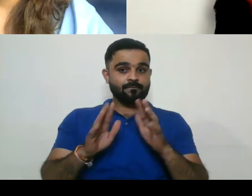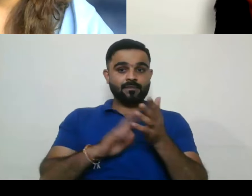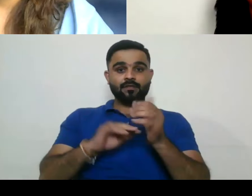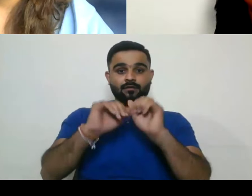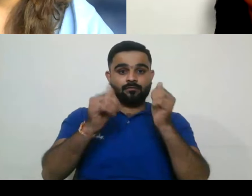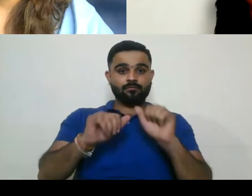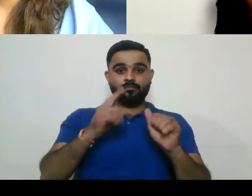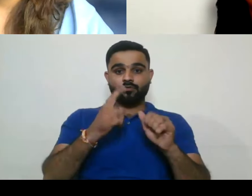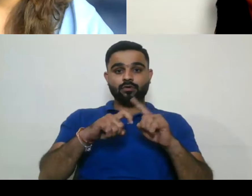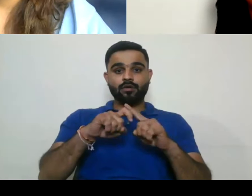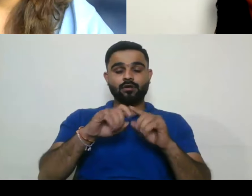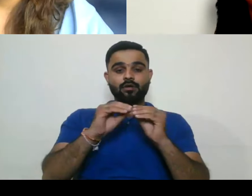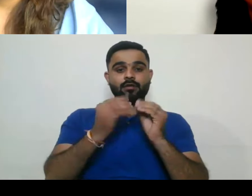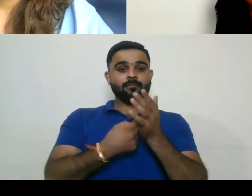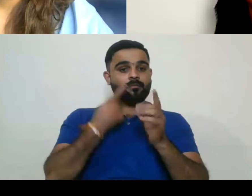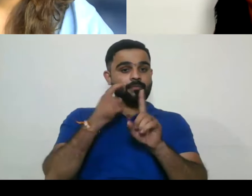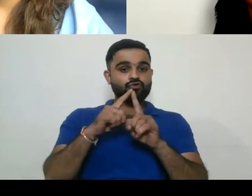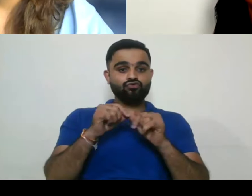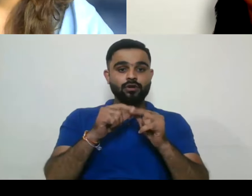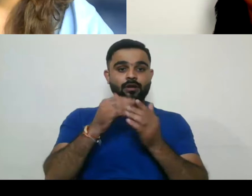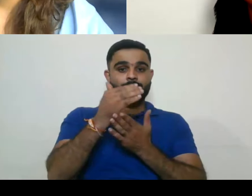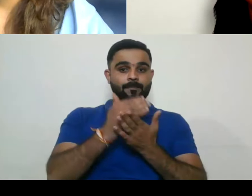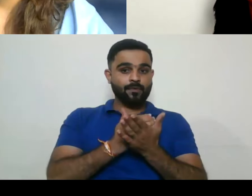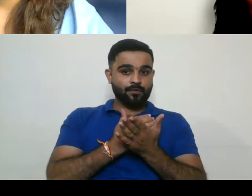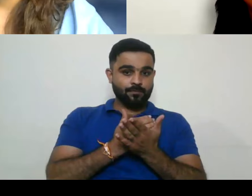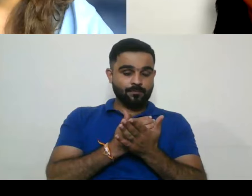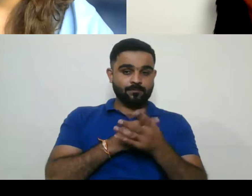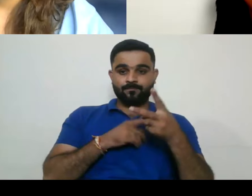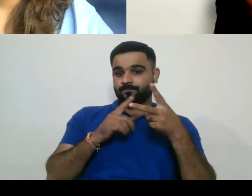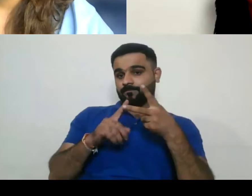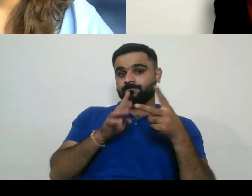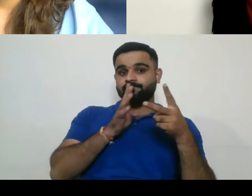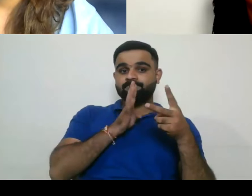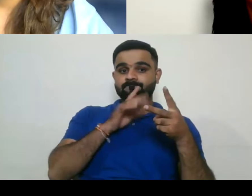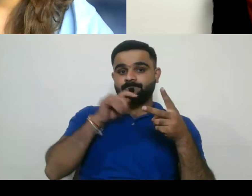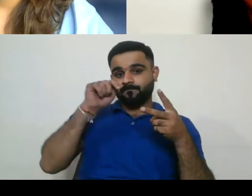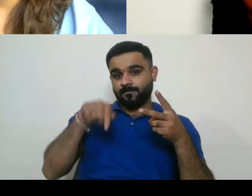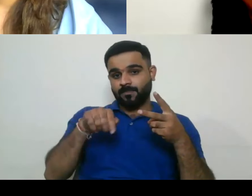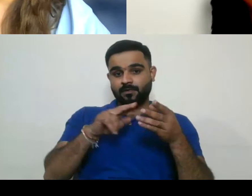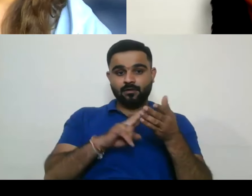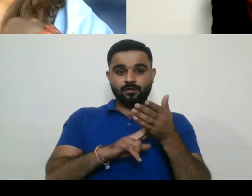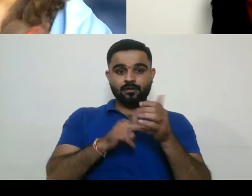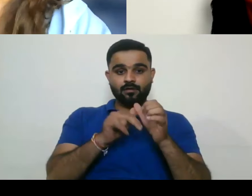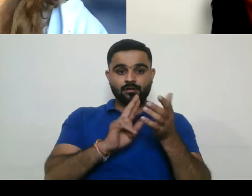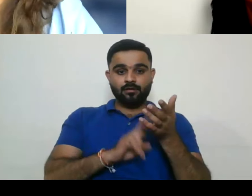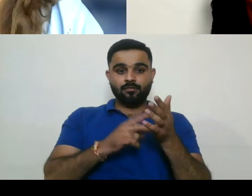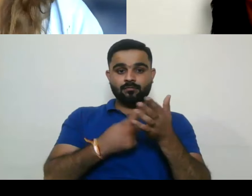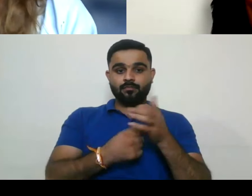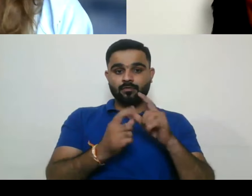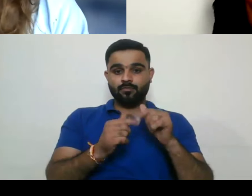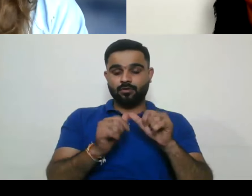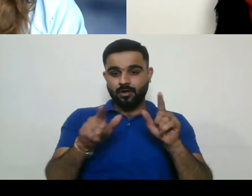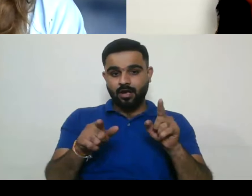1 of Cambridge Delta program. Our second speaker for today is Nandita Sarkar, who